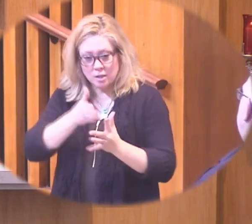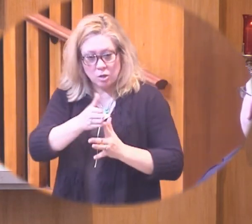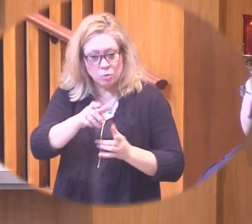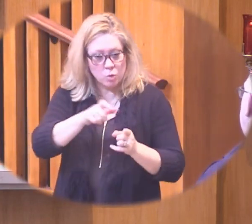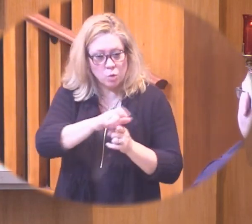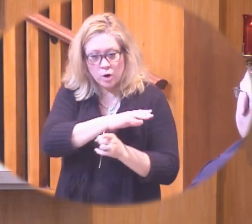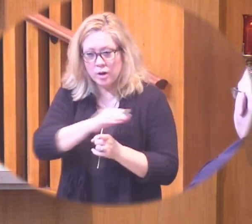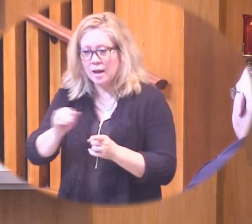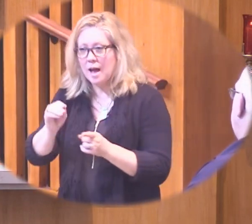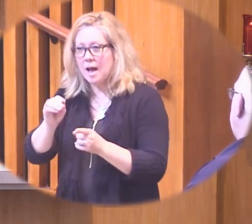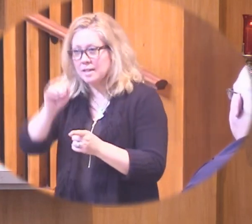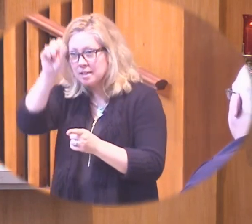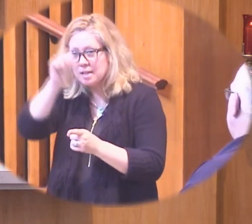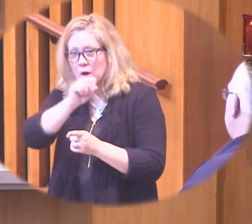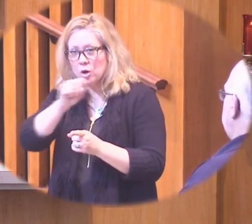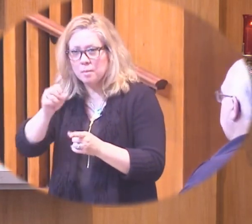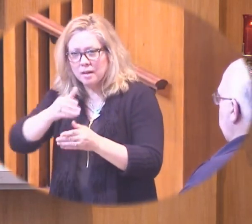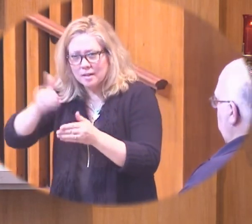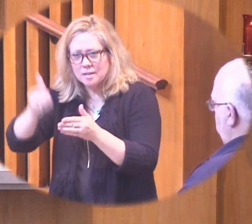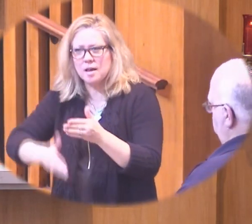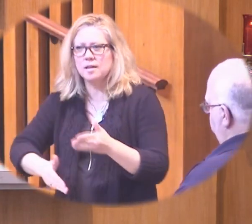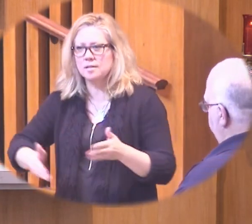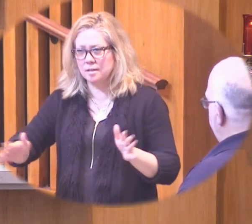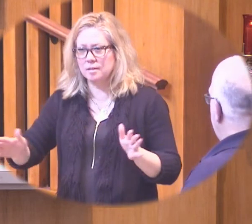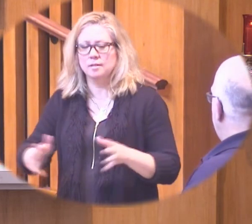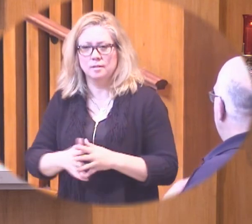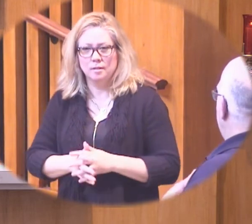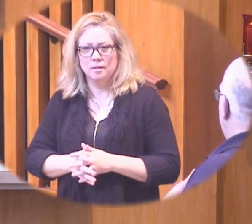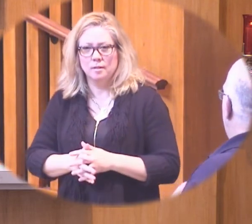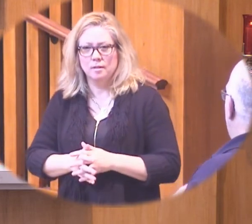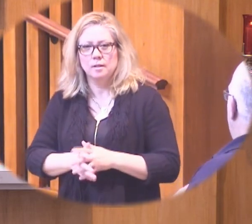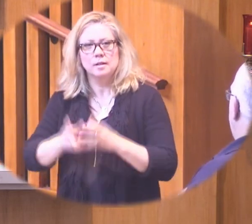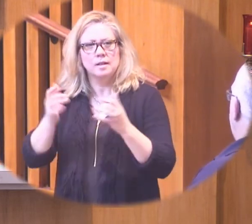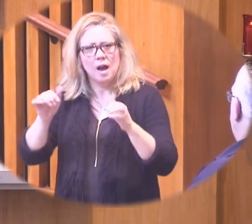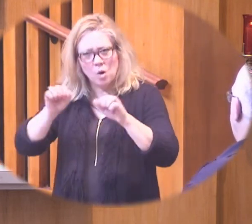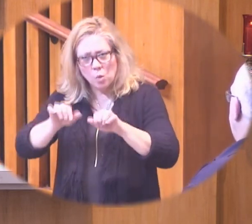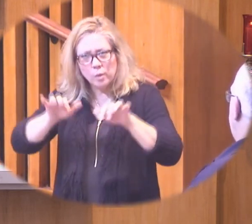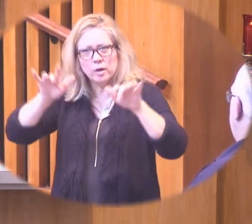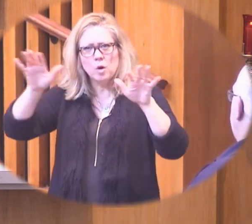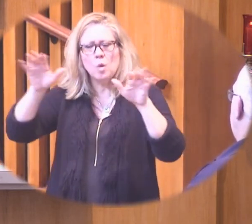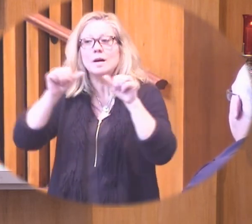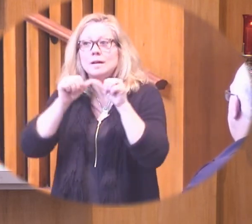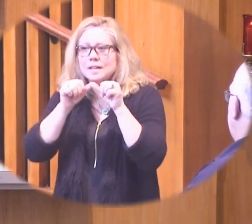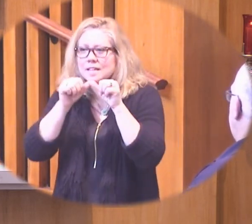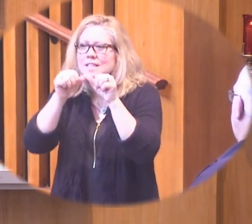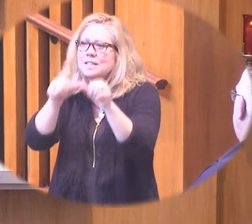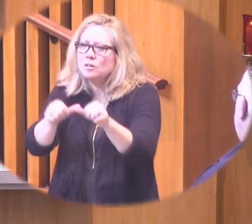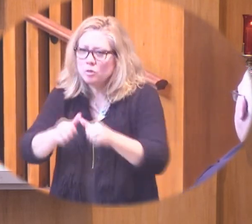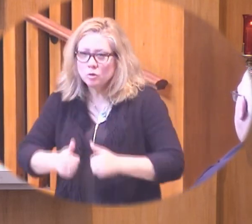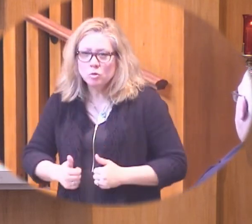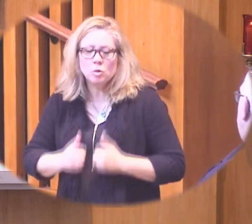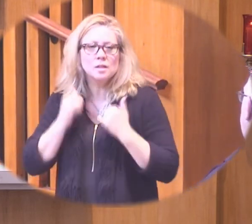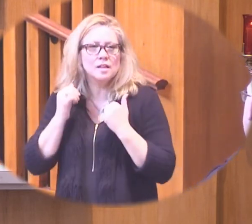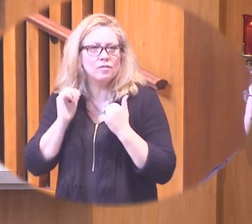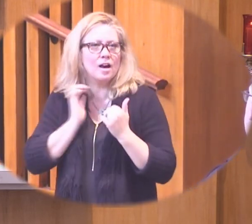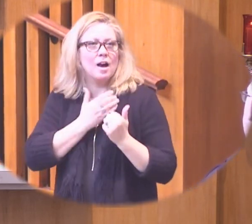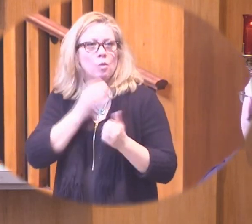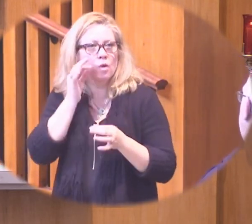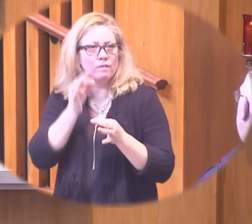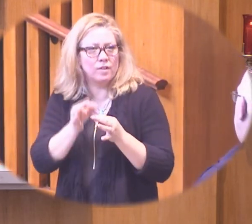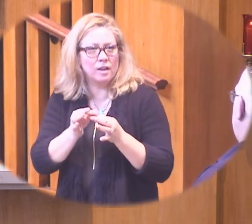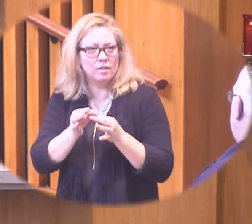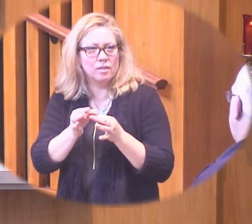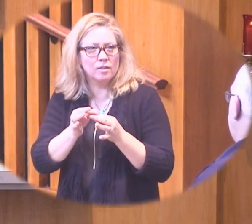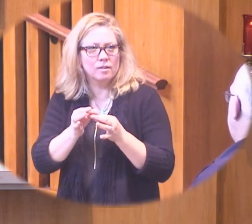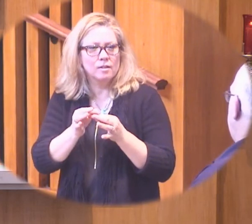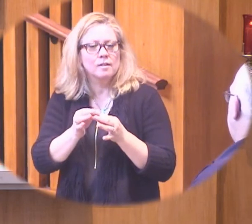in sacrament is now ended. Let us go then to continue to live our faith in our risen